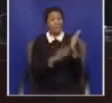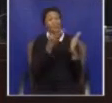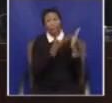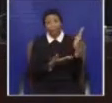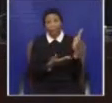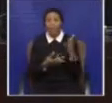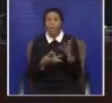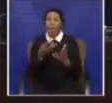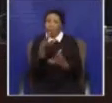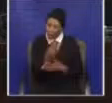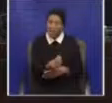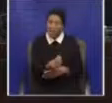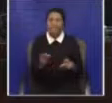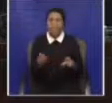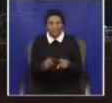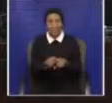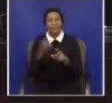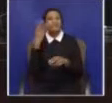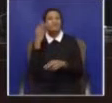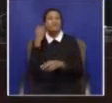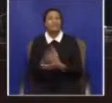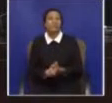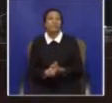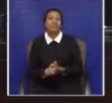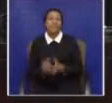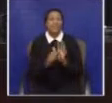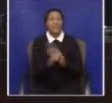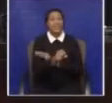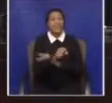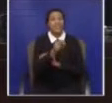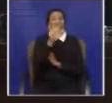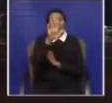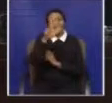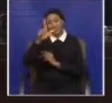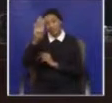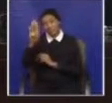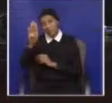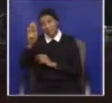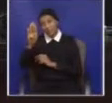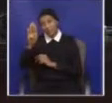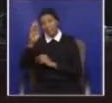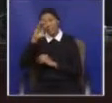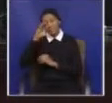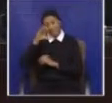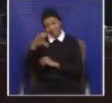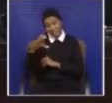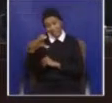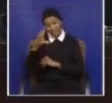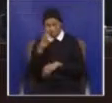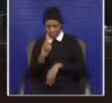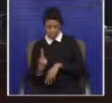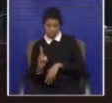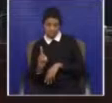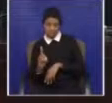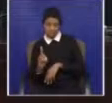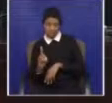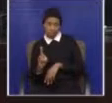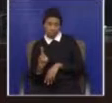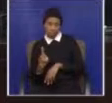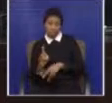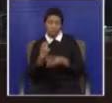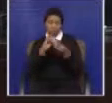contains provisions in this regard. Sections 57B, 57C, and 57D